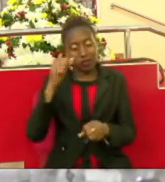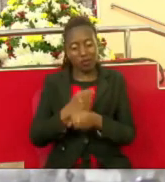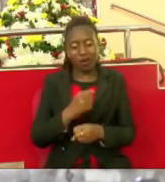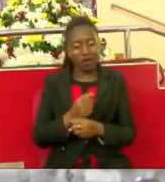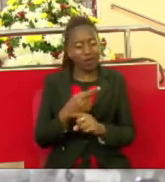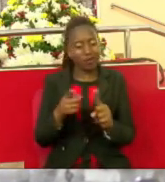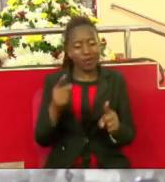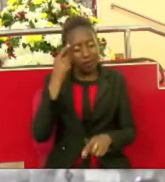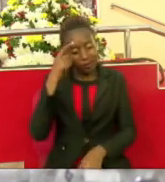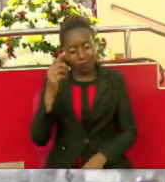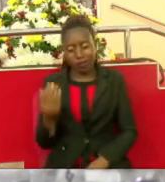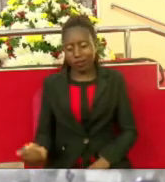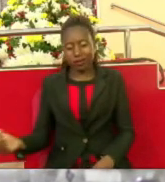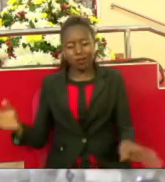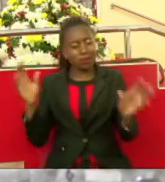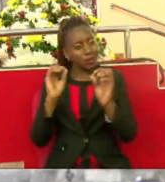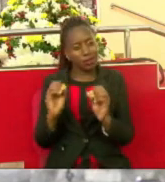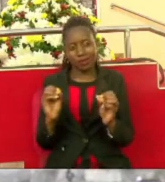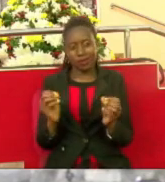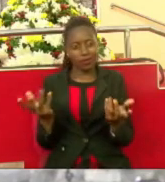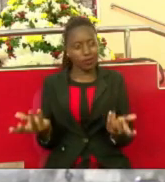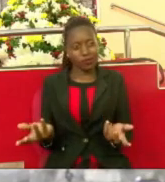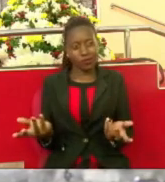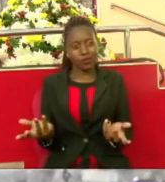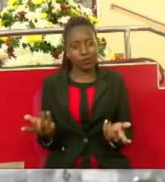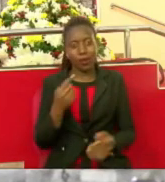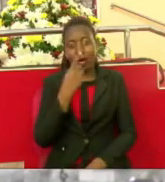Who said you are the sponsor to your children?